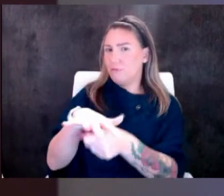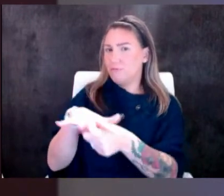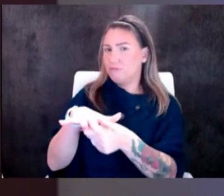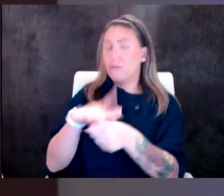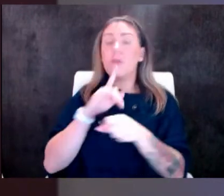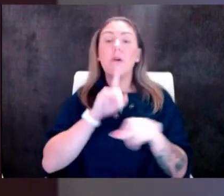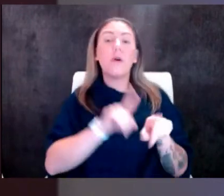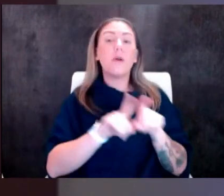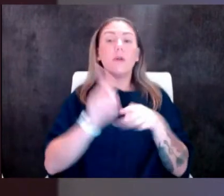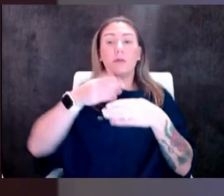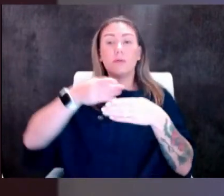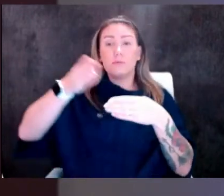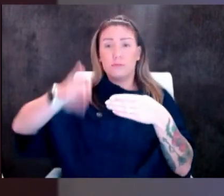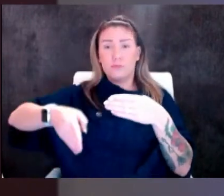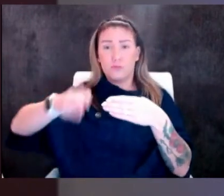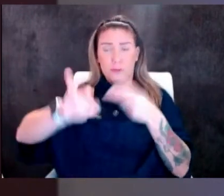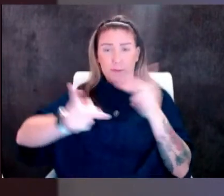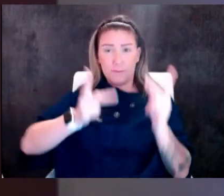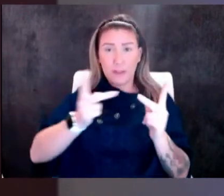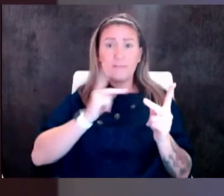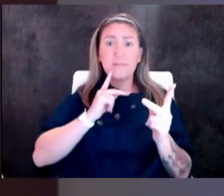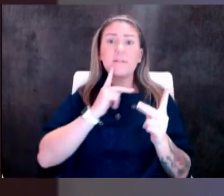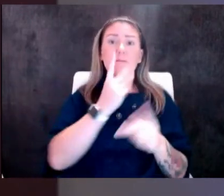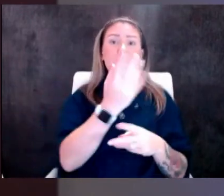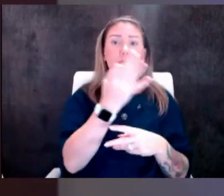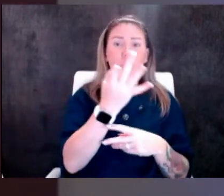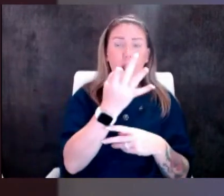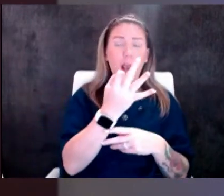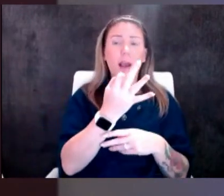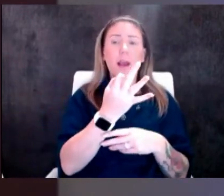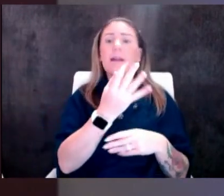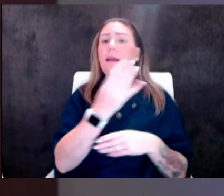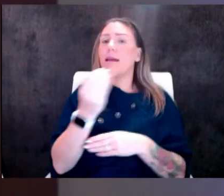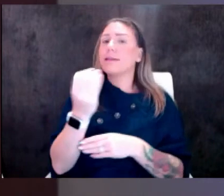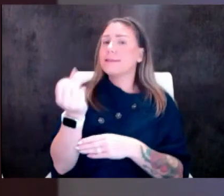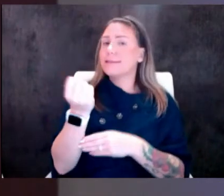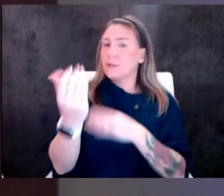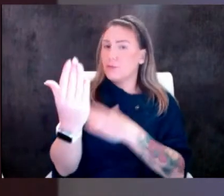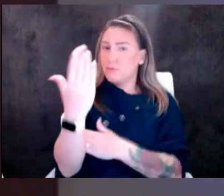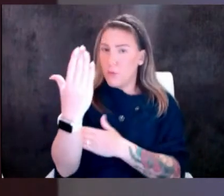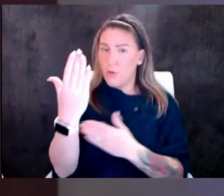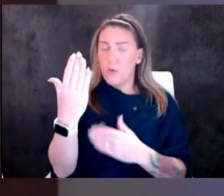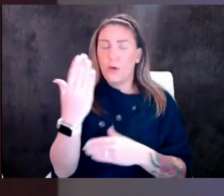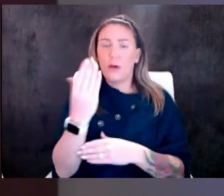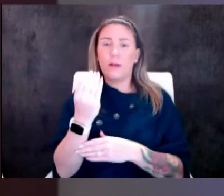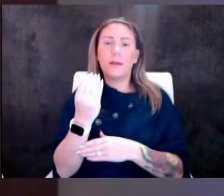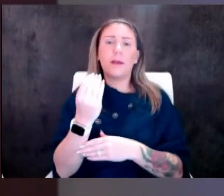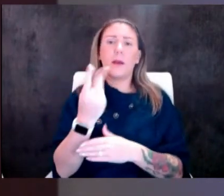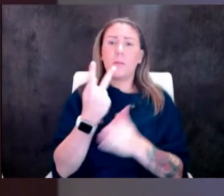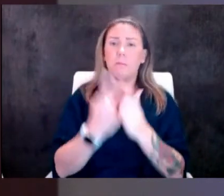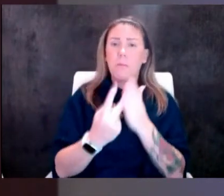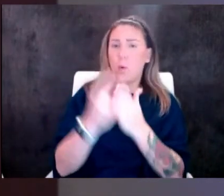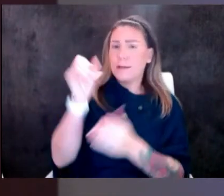Friday evening and Saturday morning at the Southern Clinic here on campus and at our Prairie Village clinic to